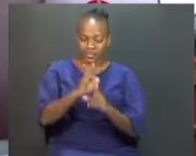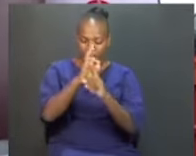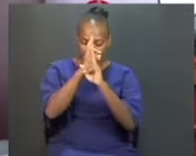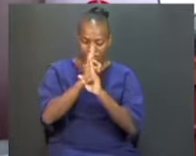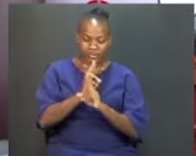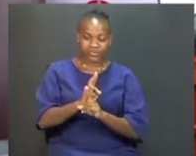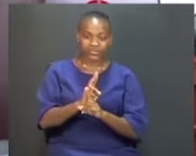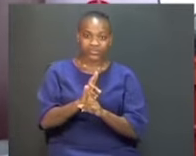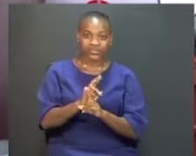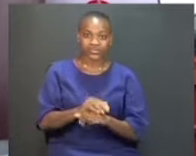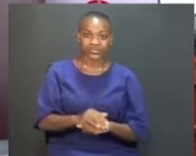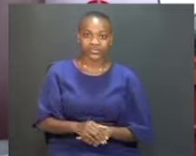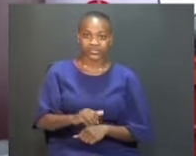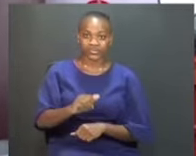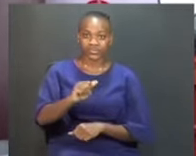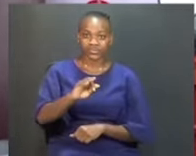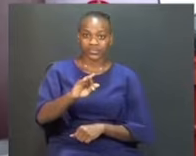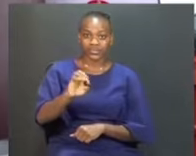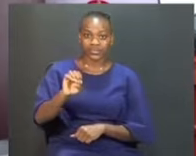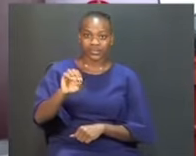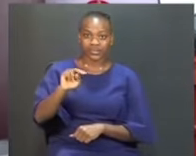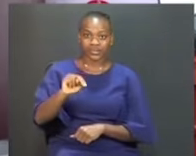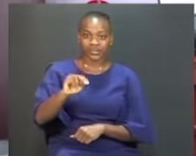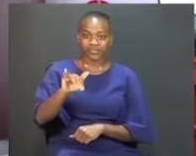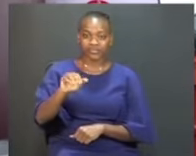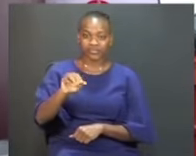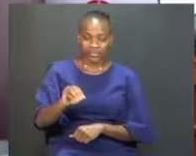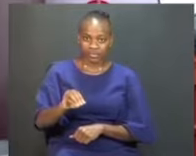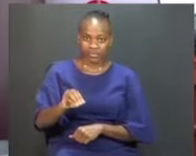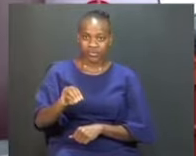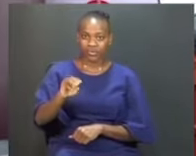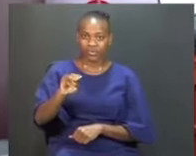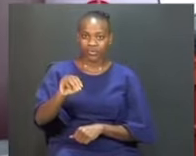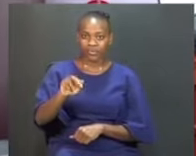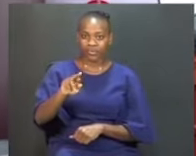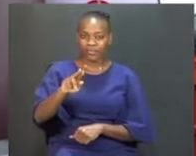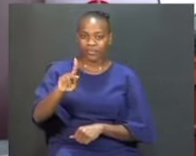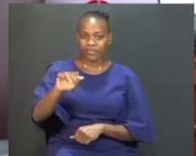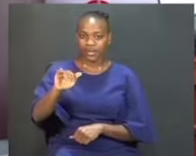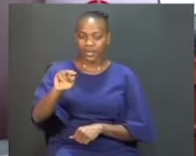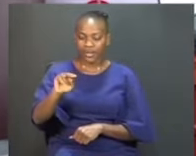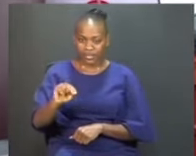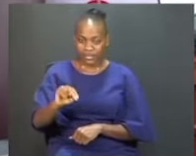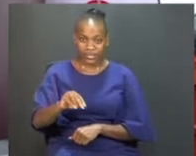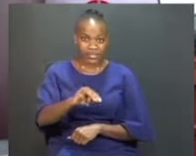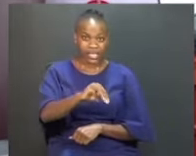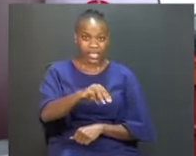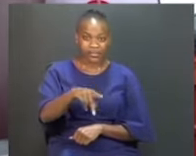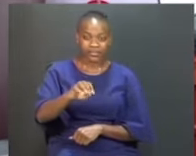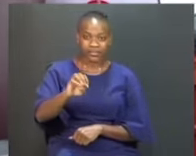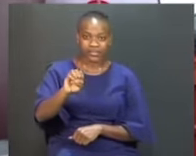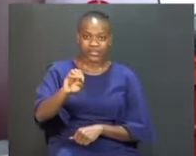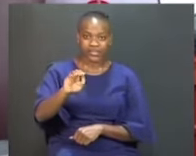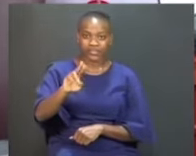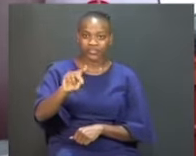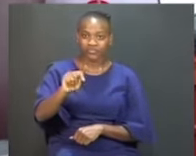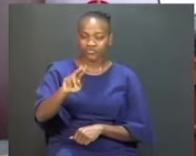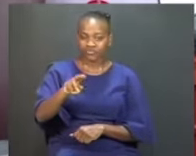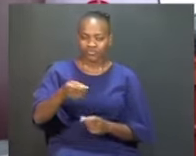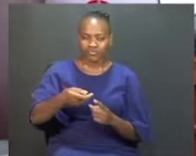Honorable Afenyo Markins, Alexander Kwamina, member for Efutu, from the